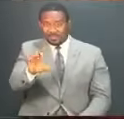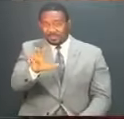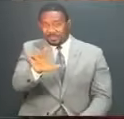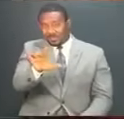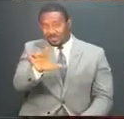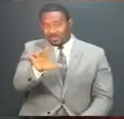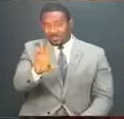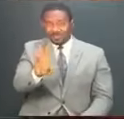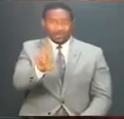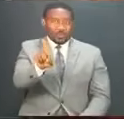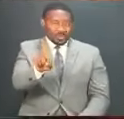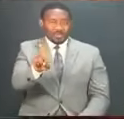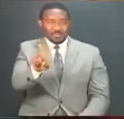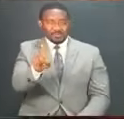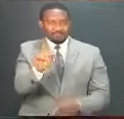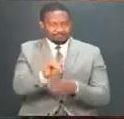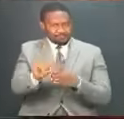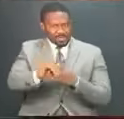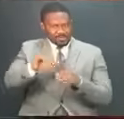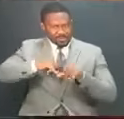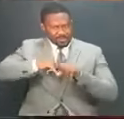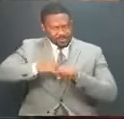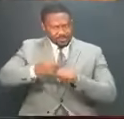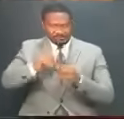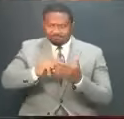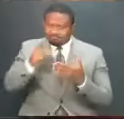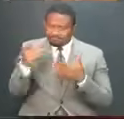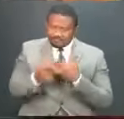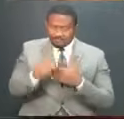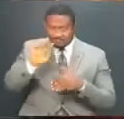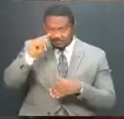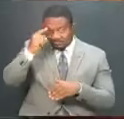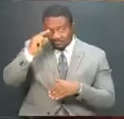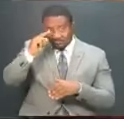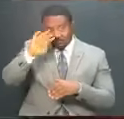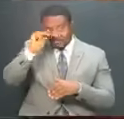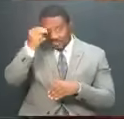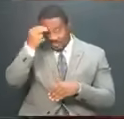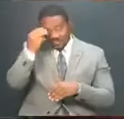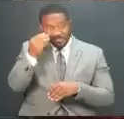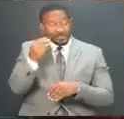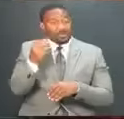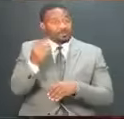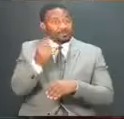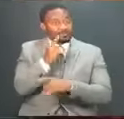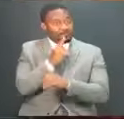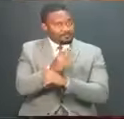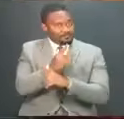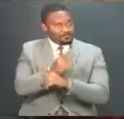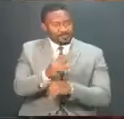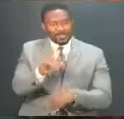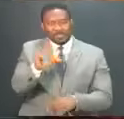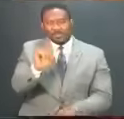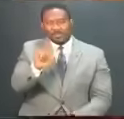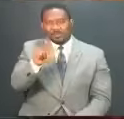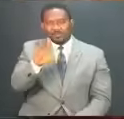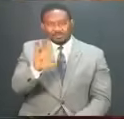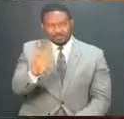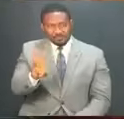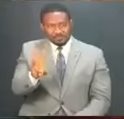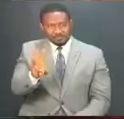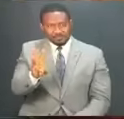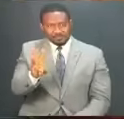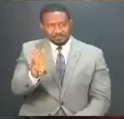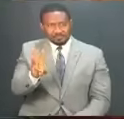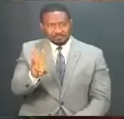10,772,441,661 Ghana cedis for the implementation of the programs of the Ministry of Defense and its agencies for the 2026 fiscal